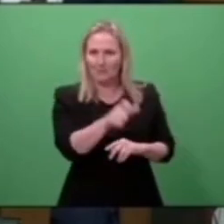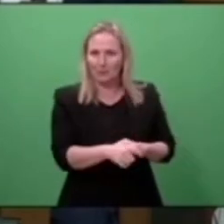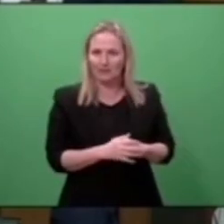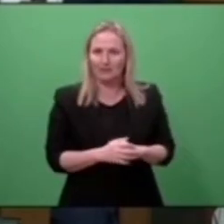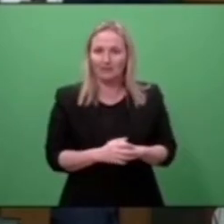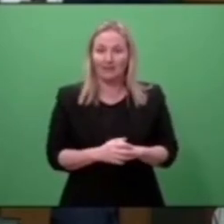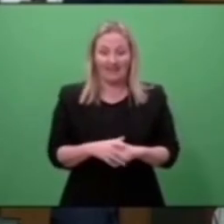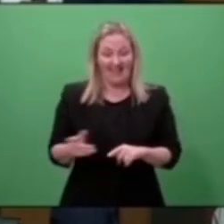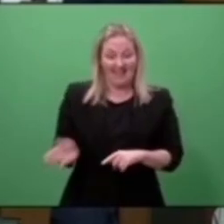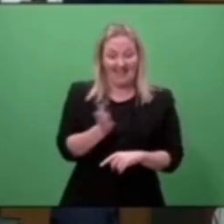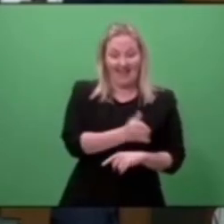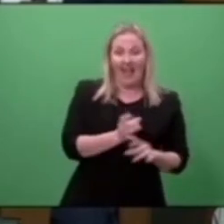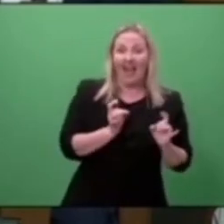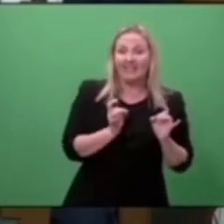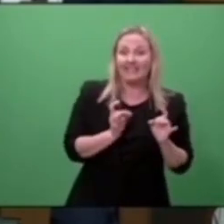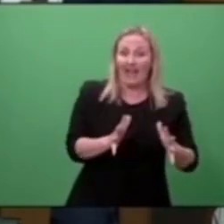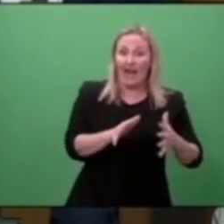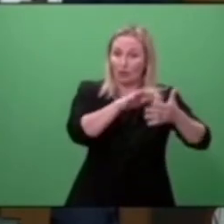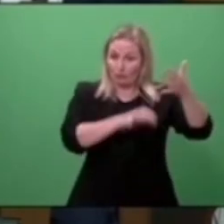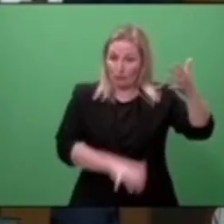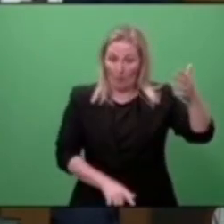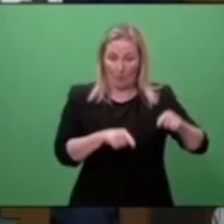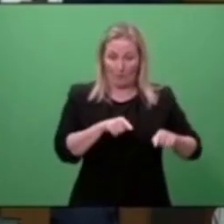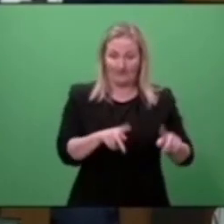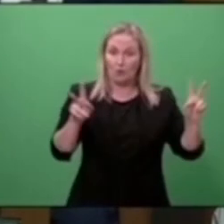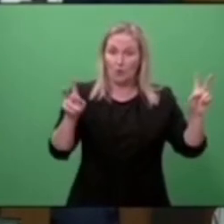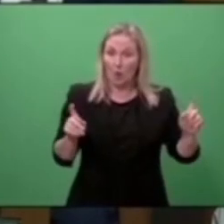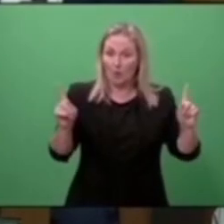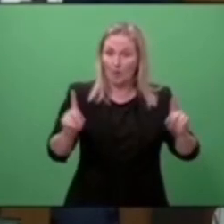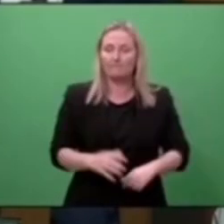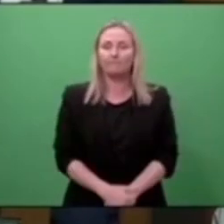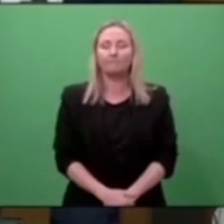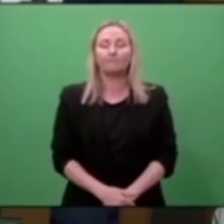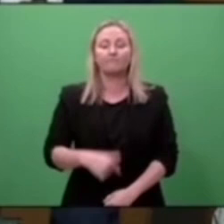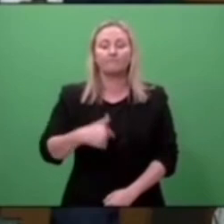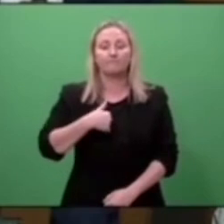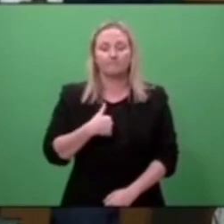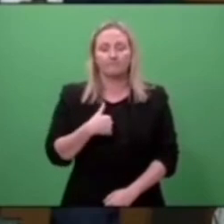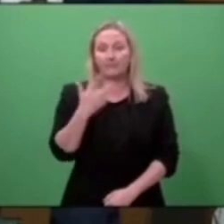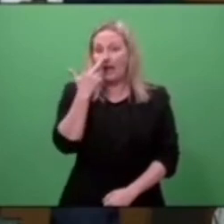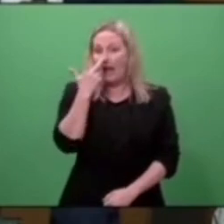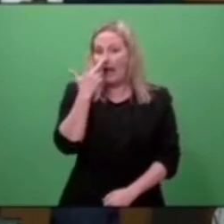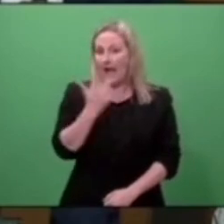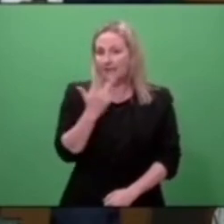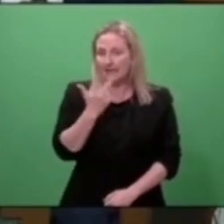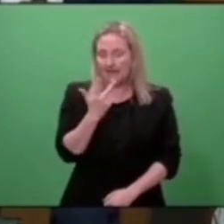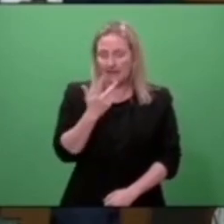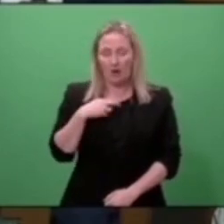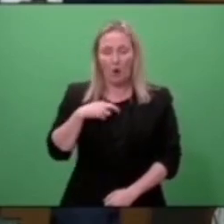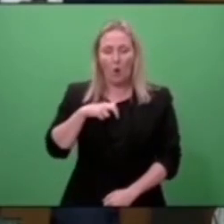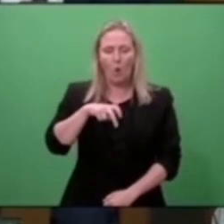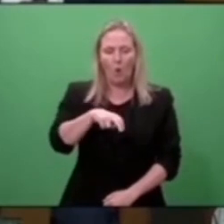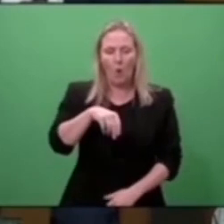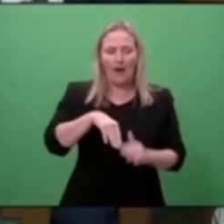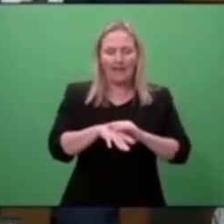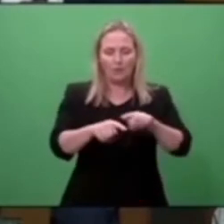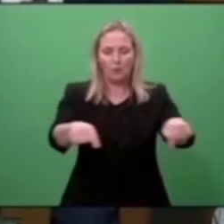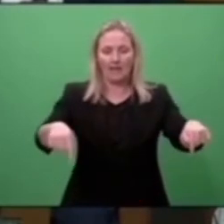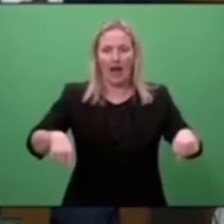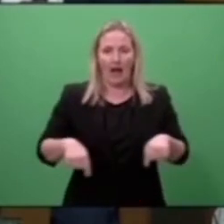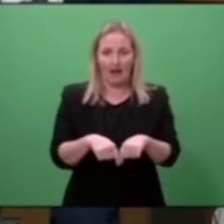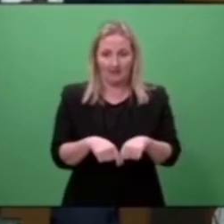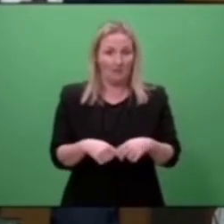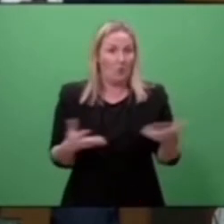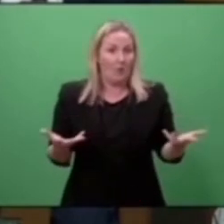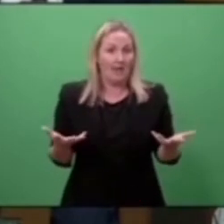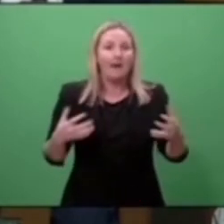right at the start of this report. I was 18 when I walked into the yard, never been to prison